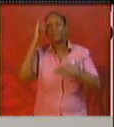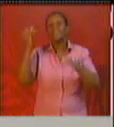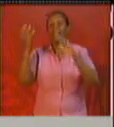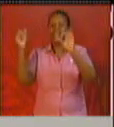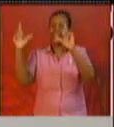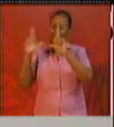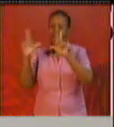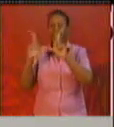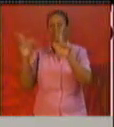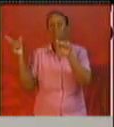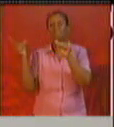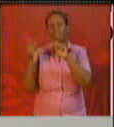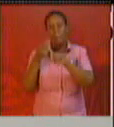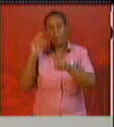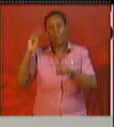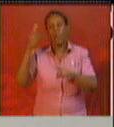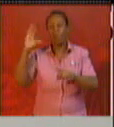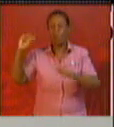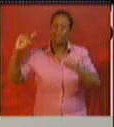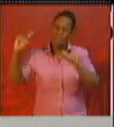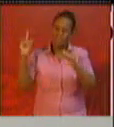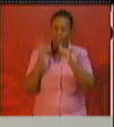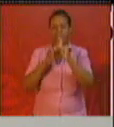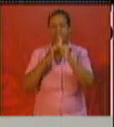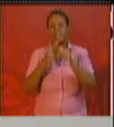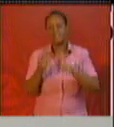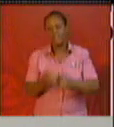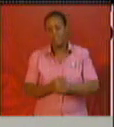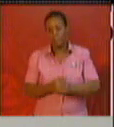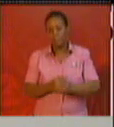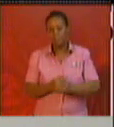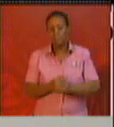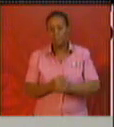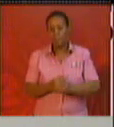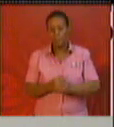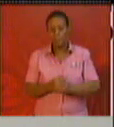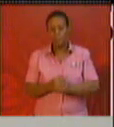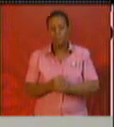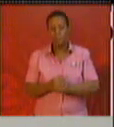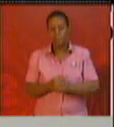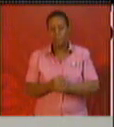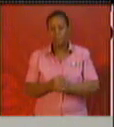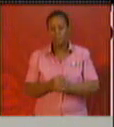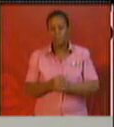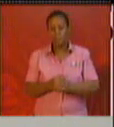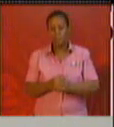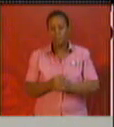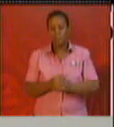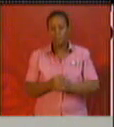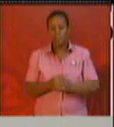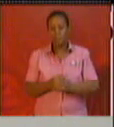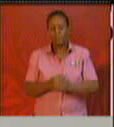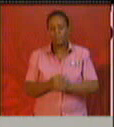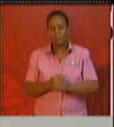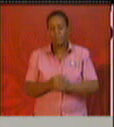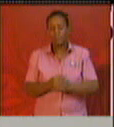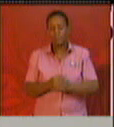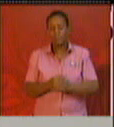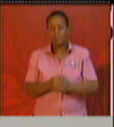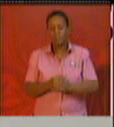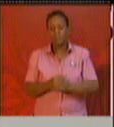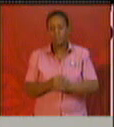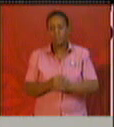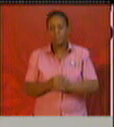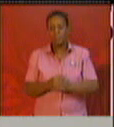in ensuring that what you give to your country, to your population, is safe and approved by the global technical